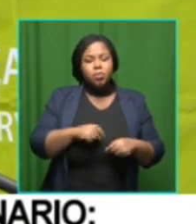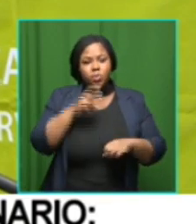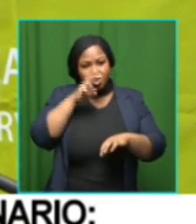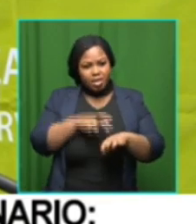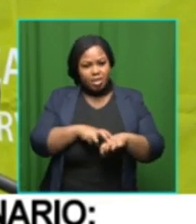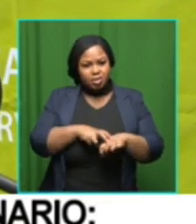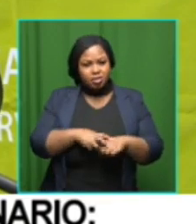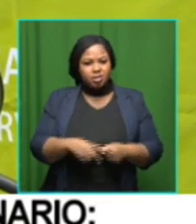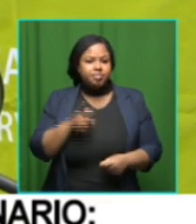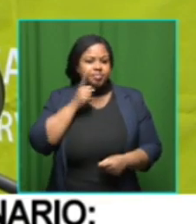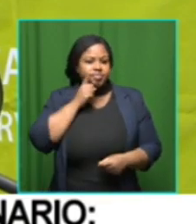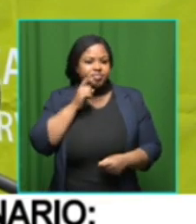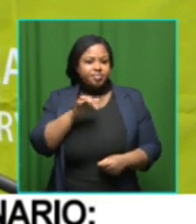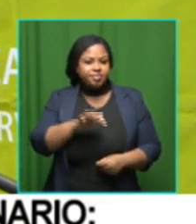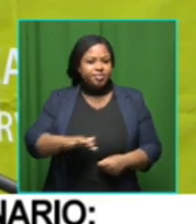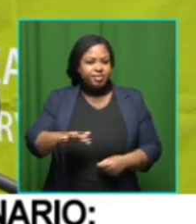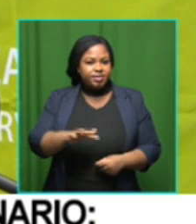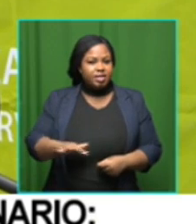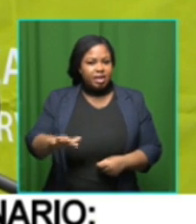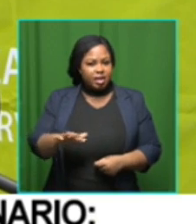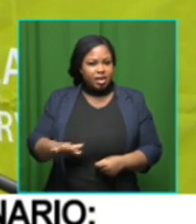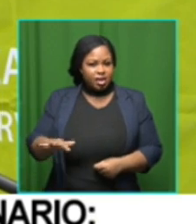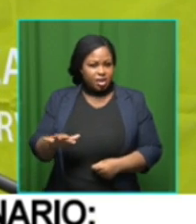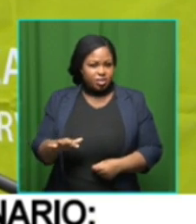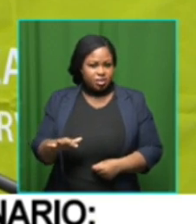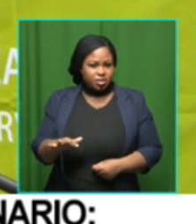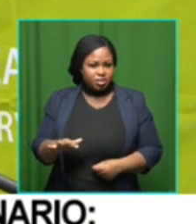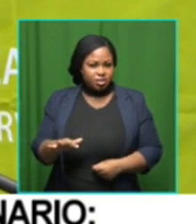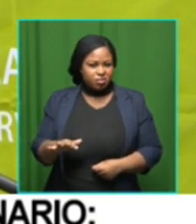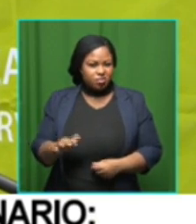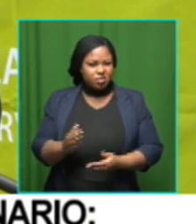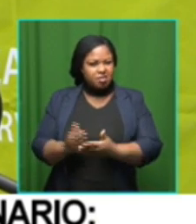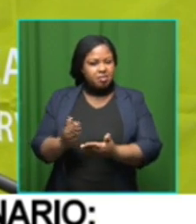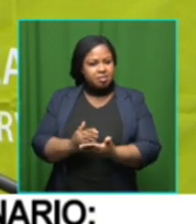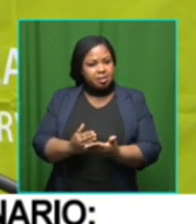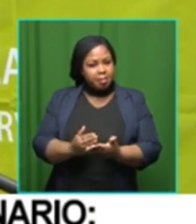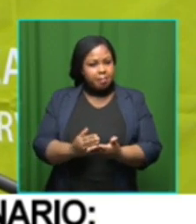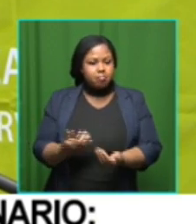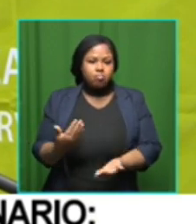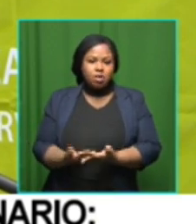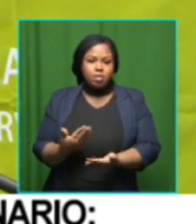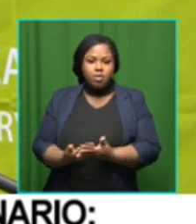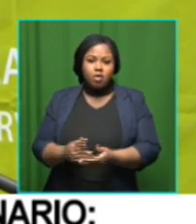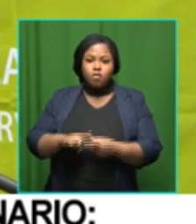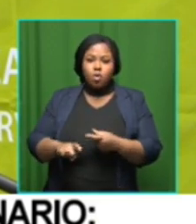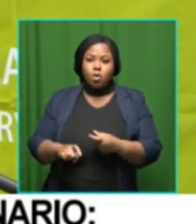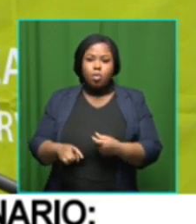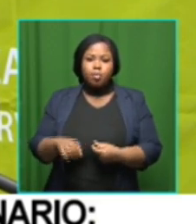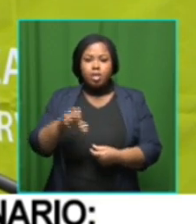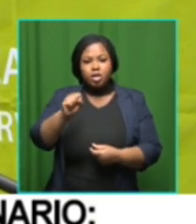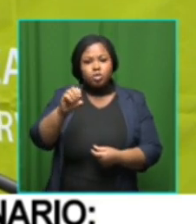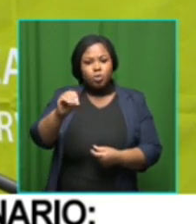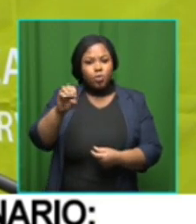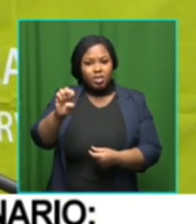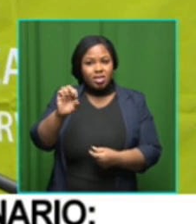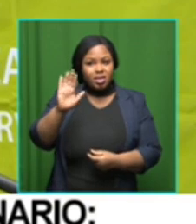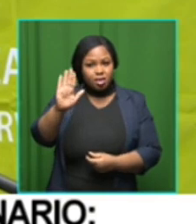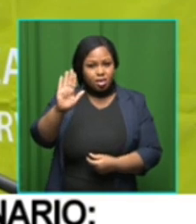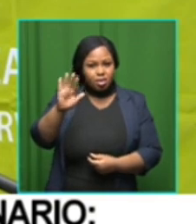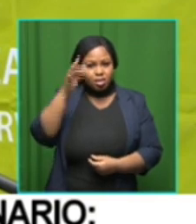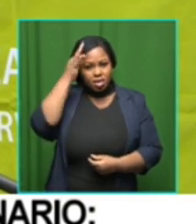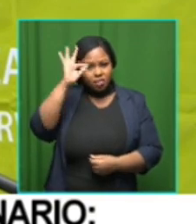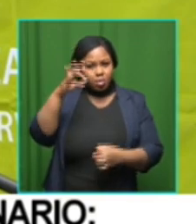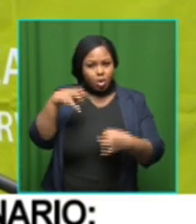at facilities, like we are having facilities that have been made available from our state-owned enterprises, where we can be able